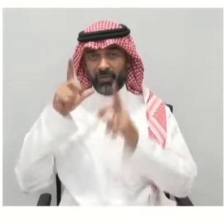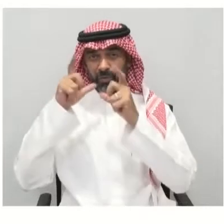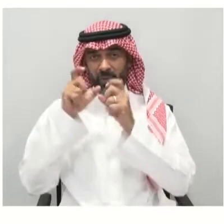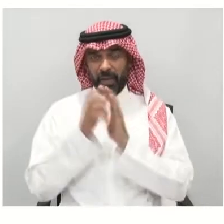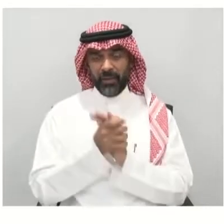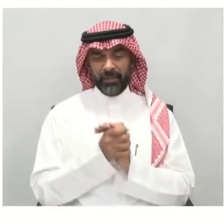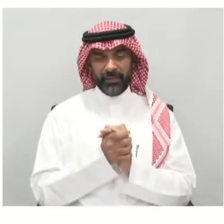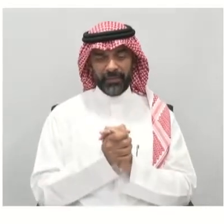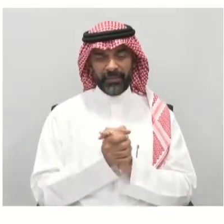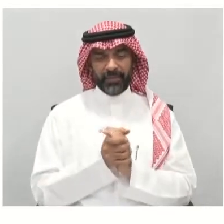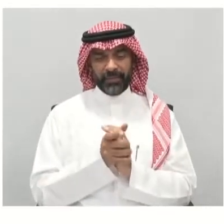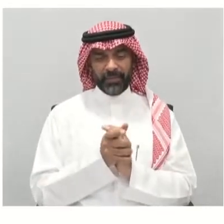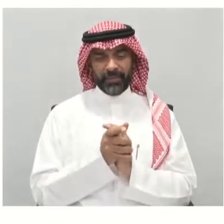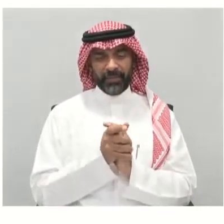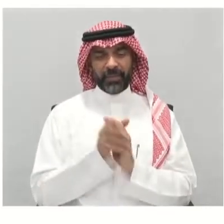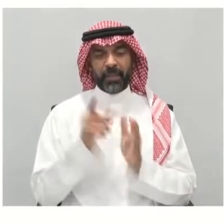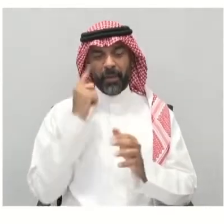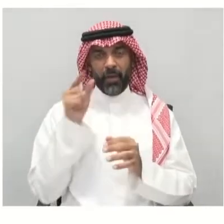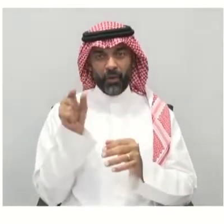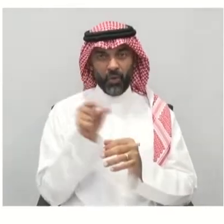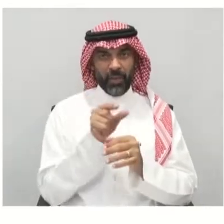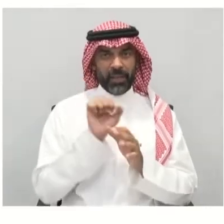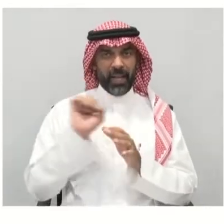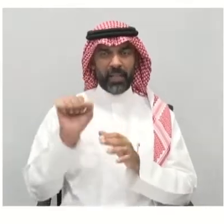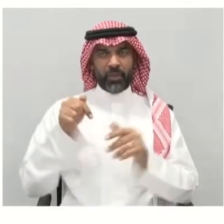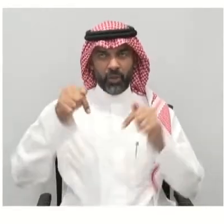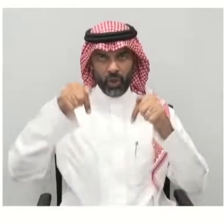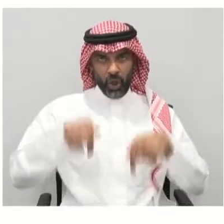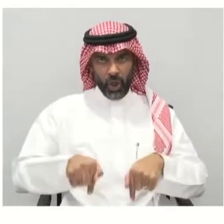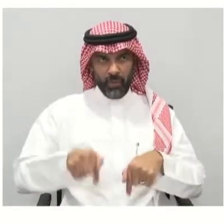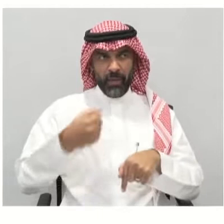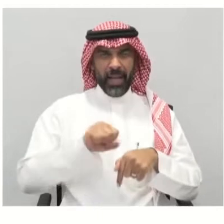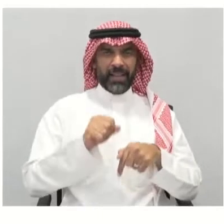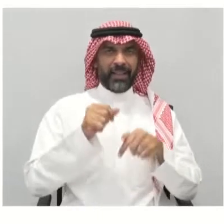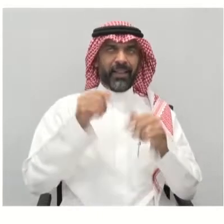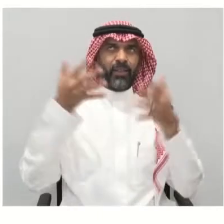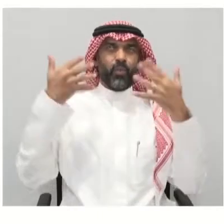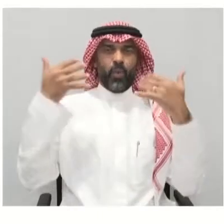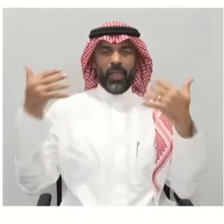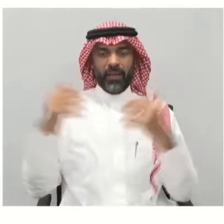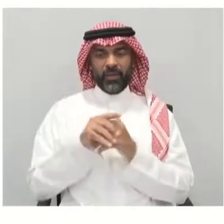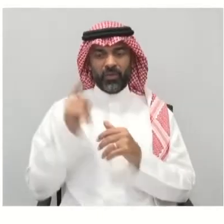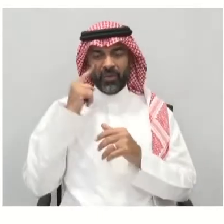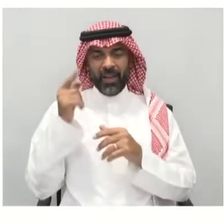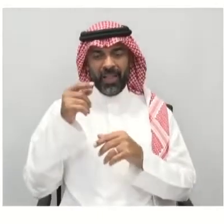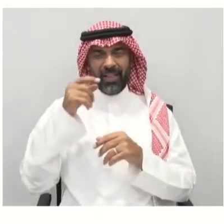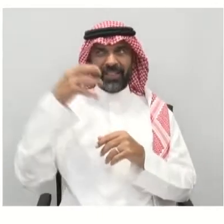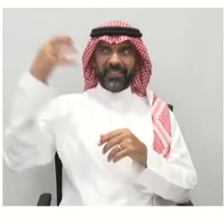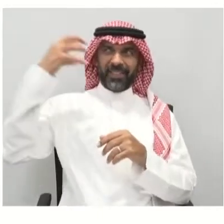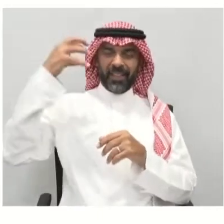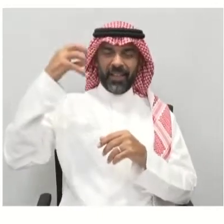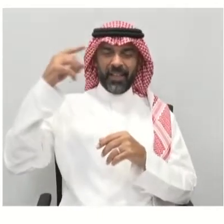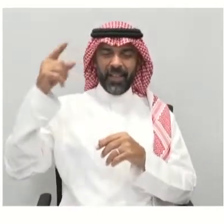Yes, over here, looks like it's sunny. It's a little colder. It's really cold over